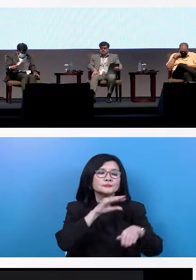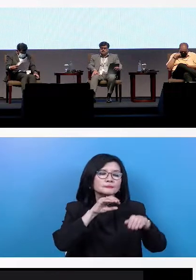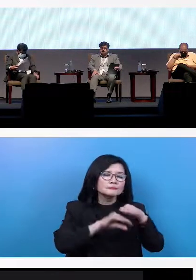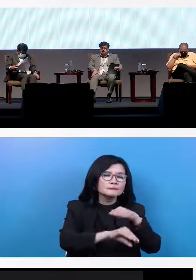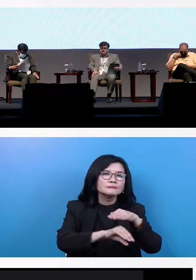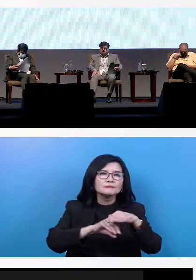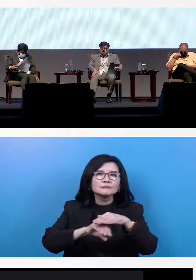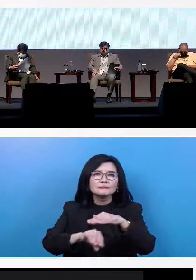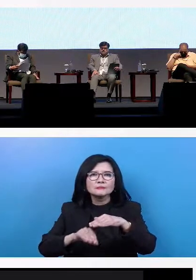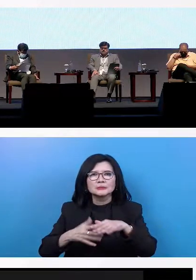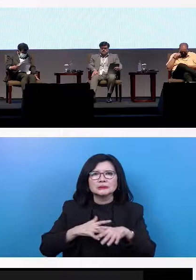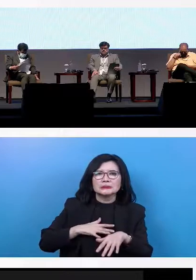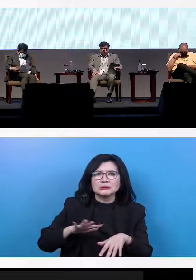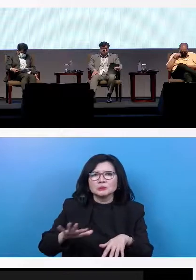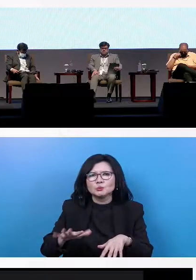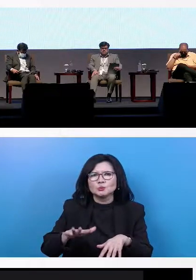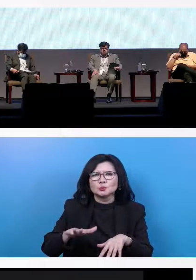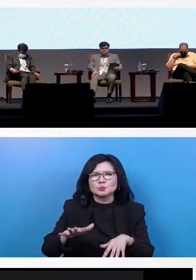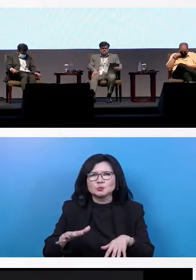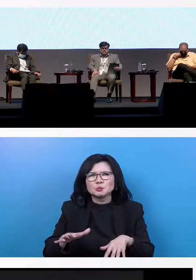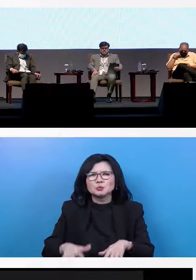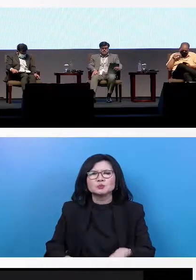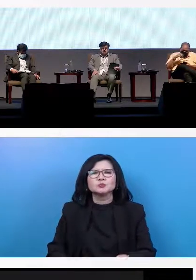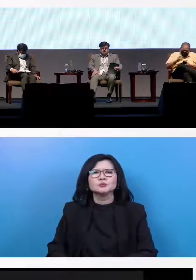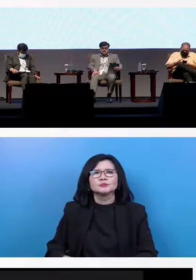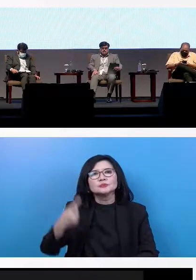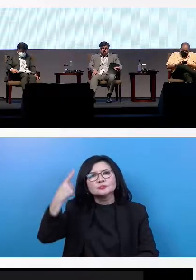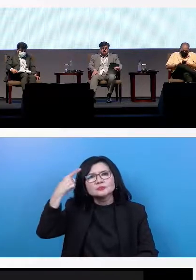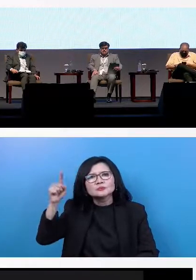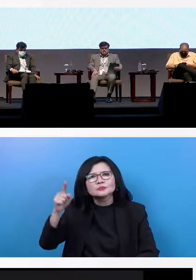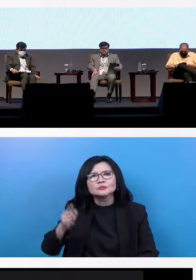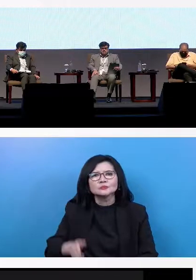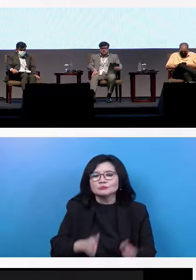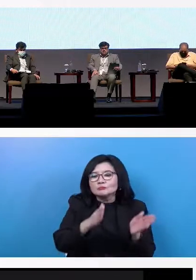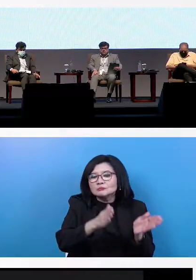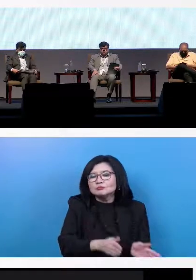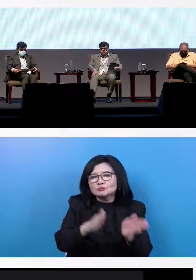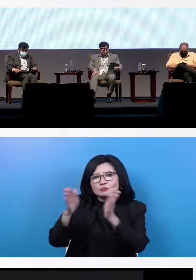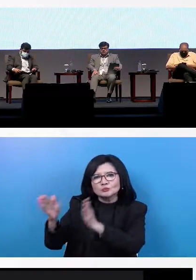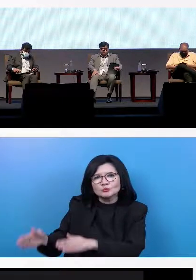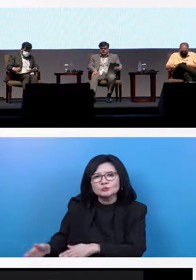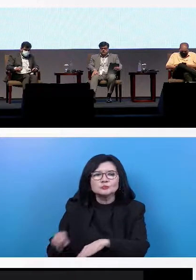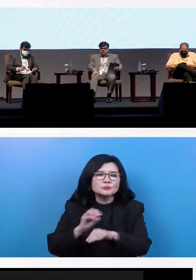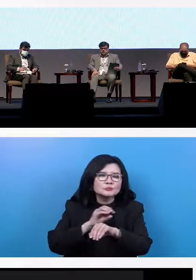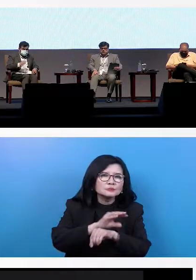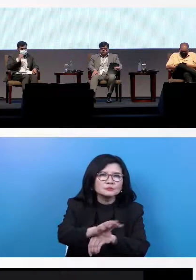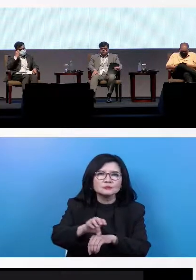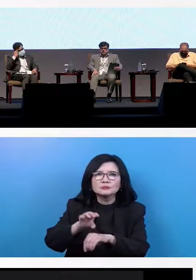the delay in shipment coming, as well as some situation